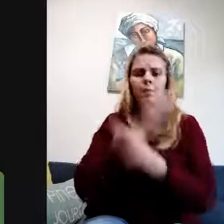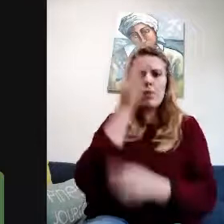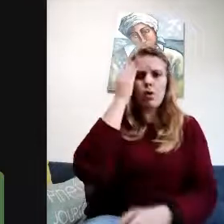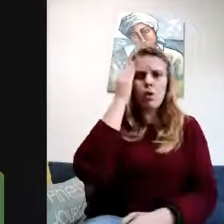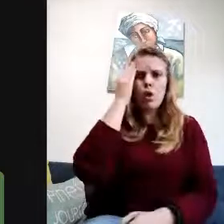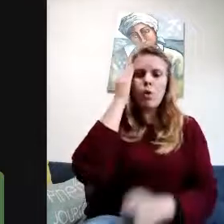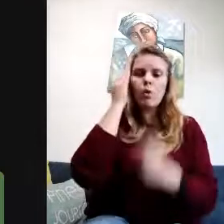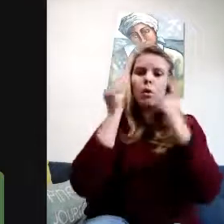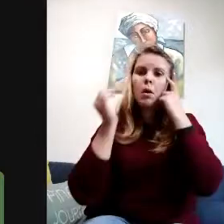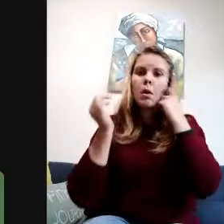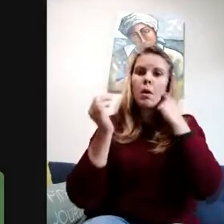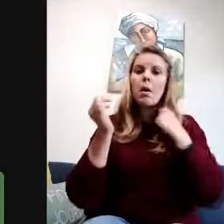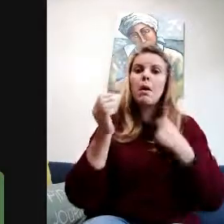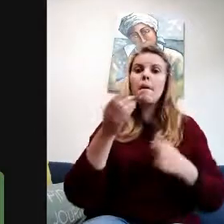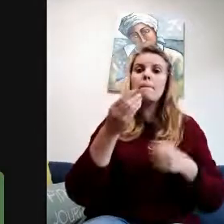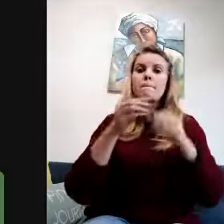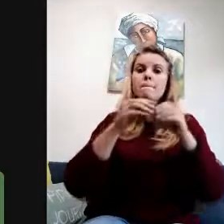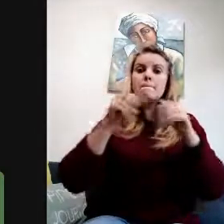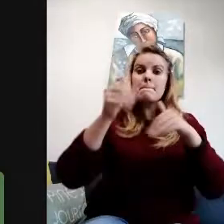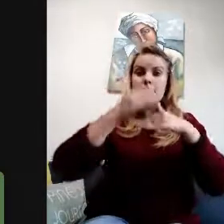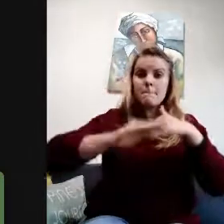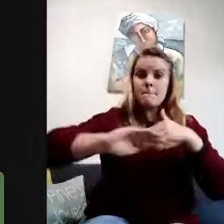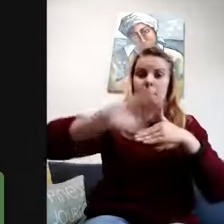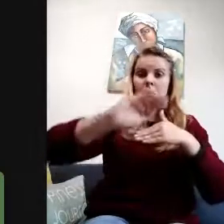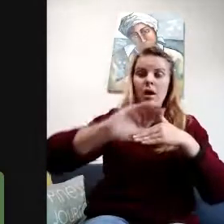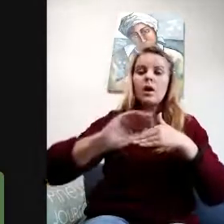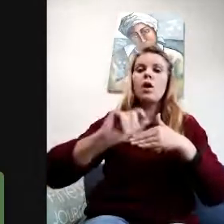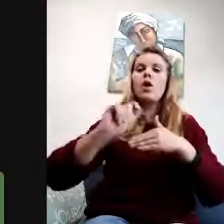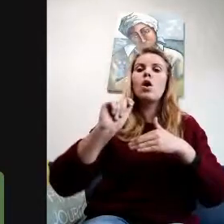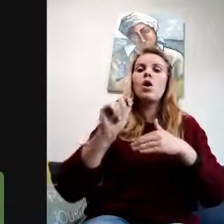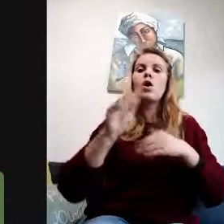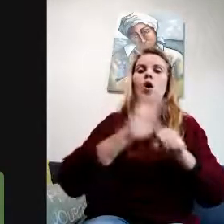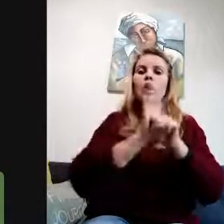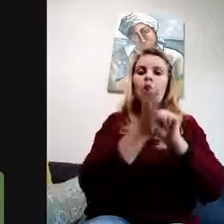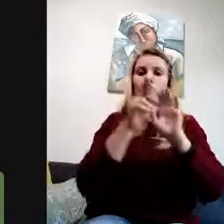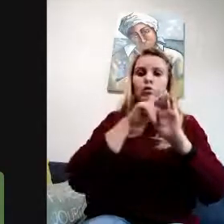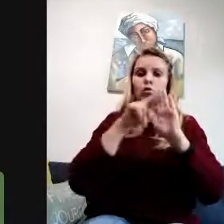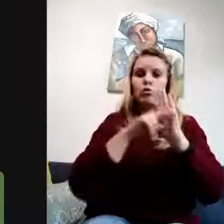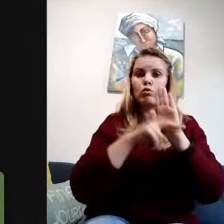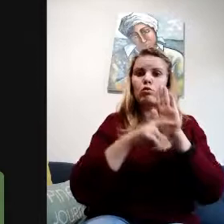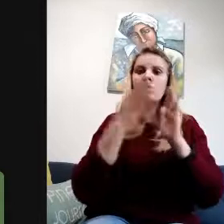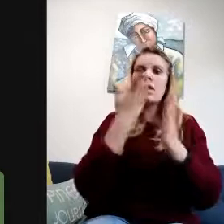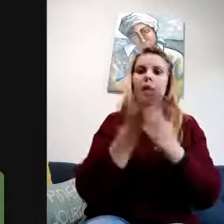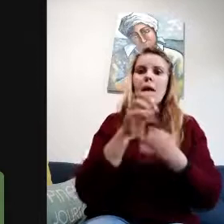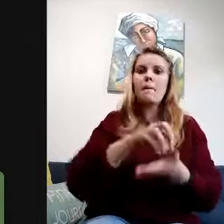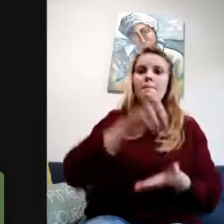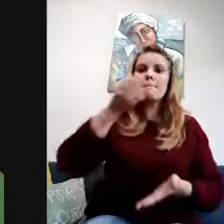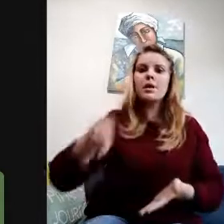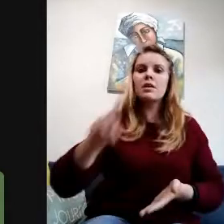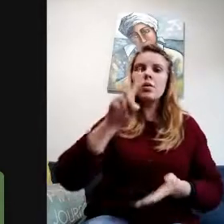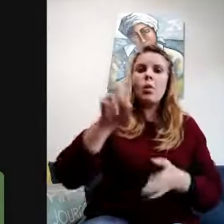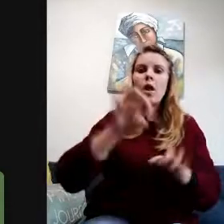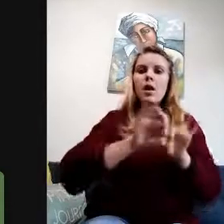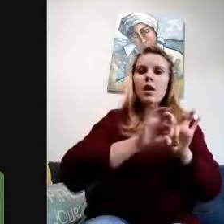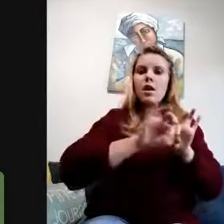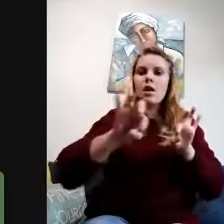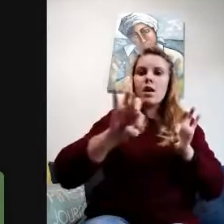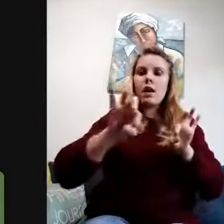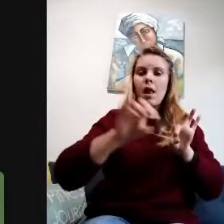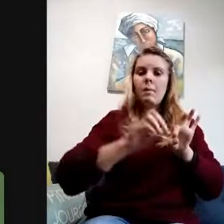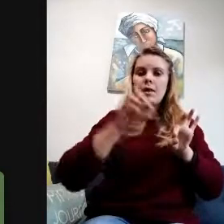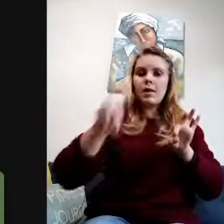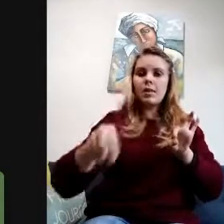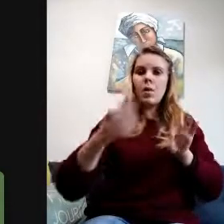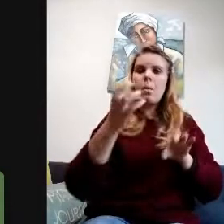under the COVID rules, you may place in the bunker 1 club length from where your ball lies. And that will give you